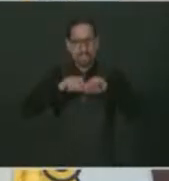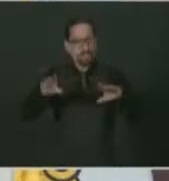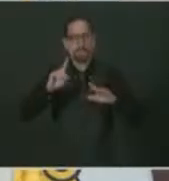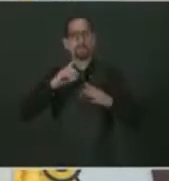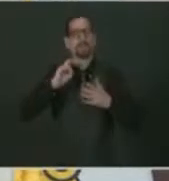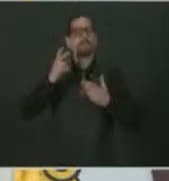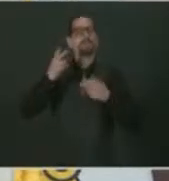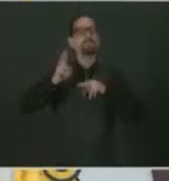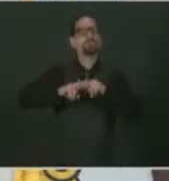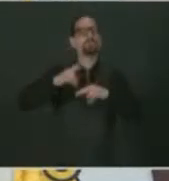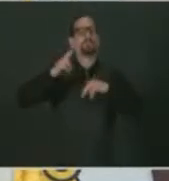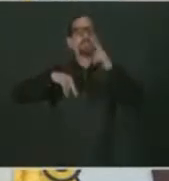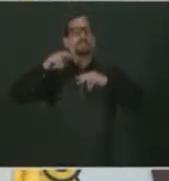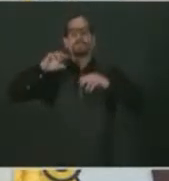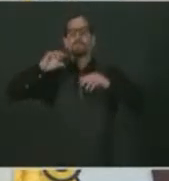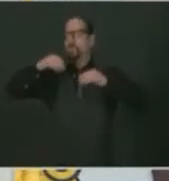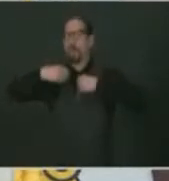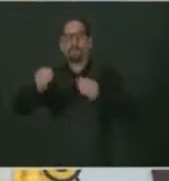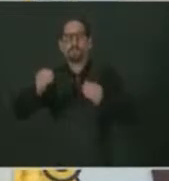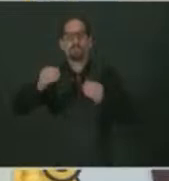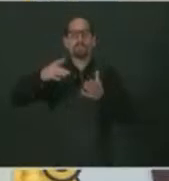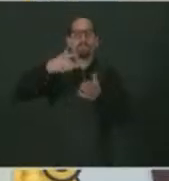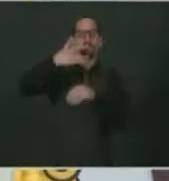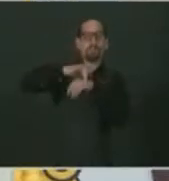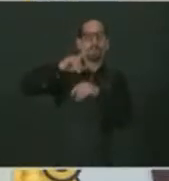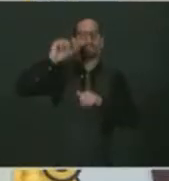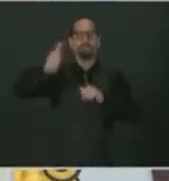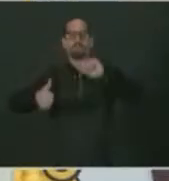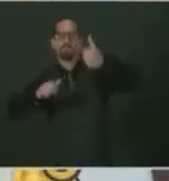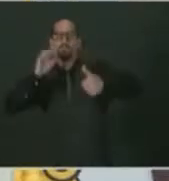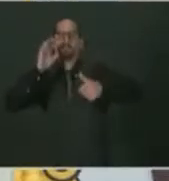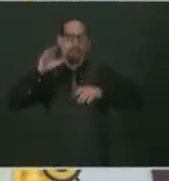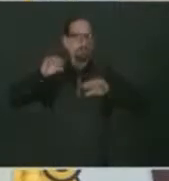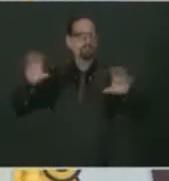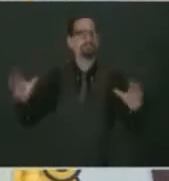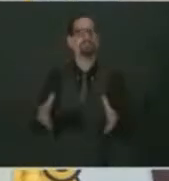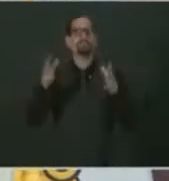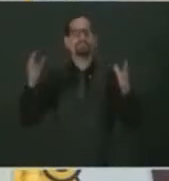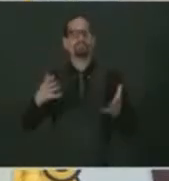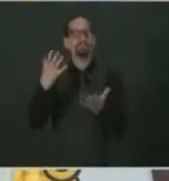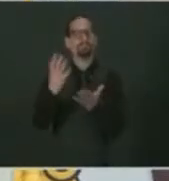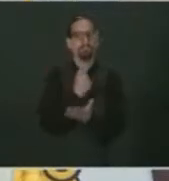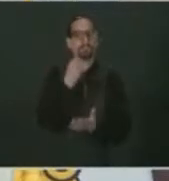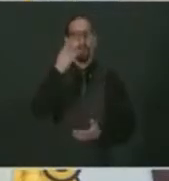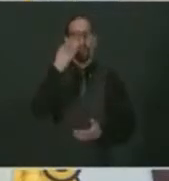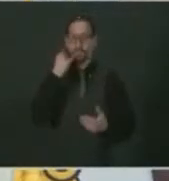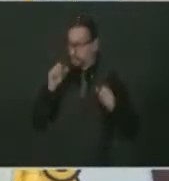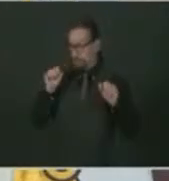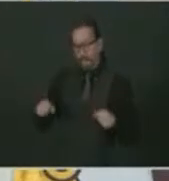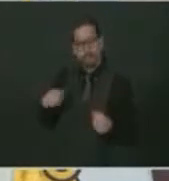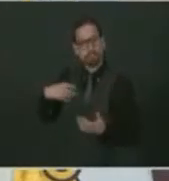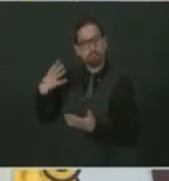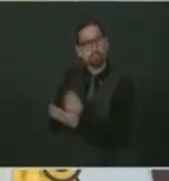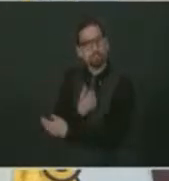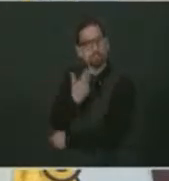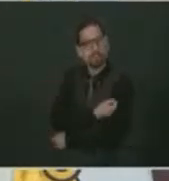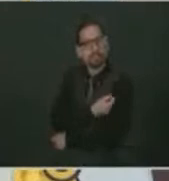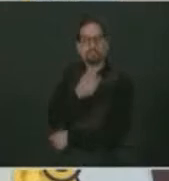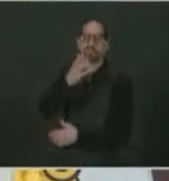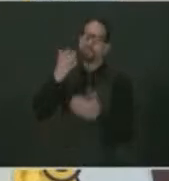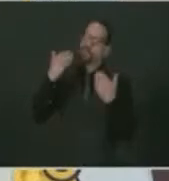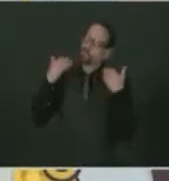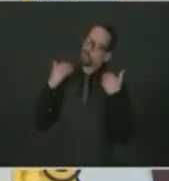to encourage Rhode Islanders to get vaccinated once they are eligible. Final message is we're still